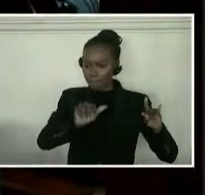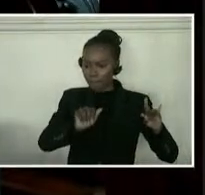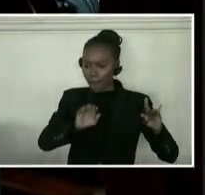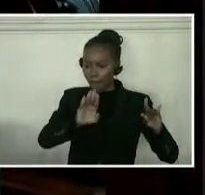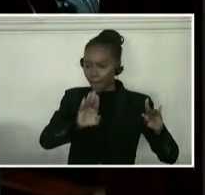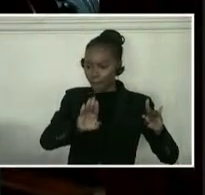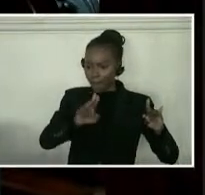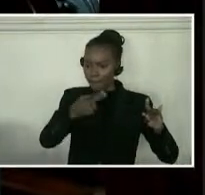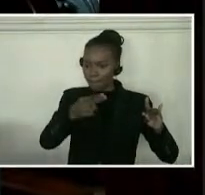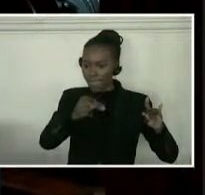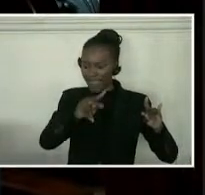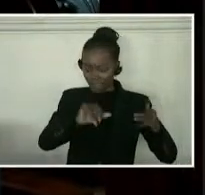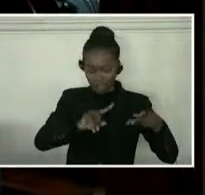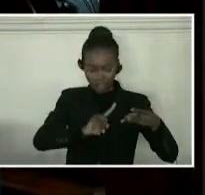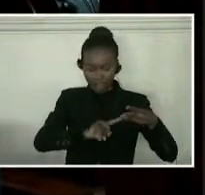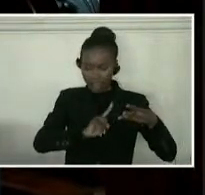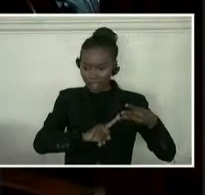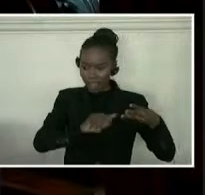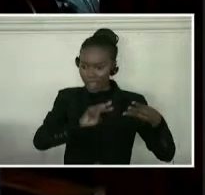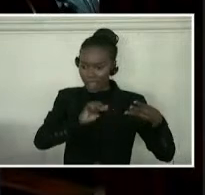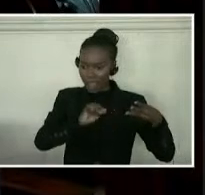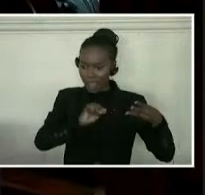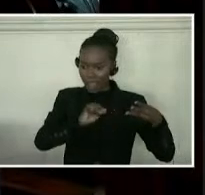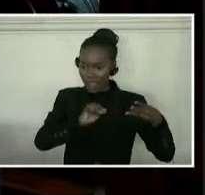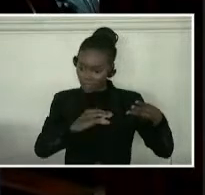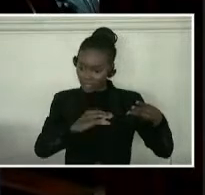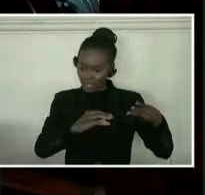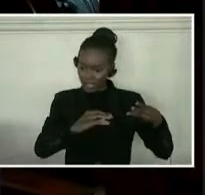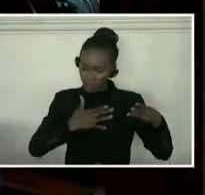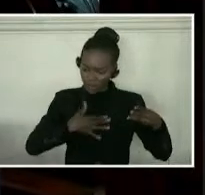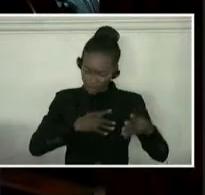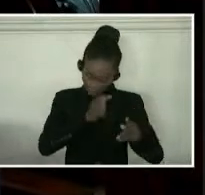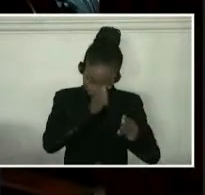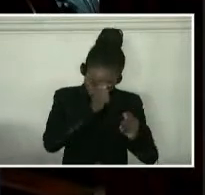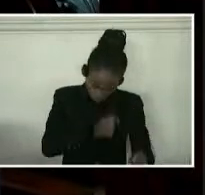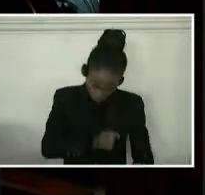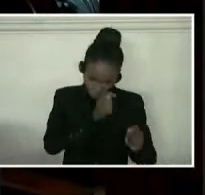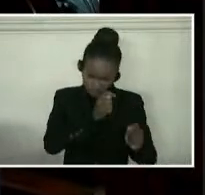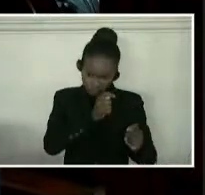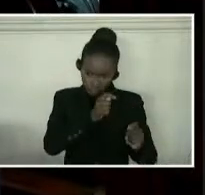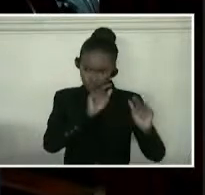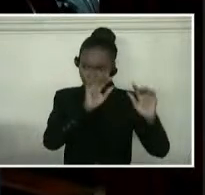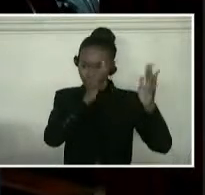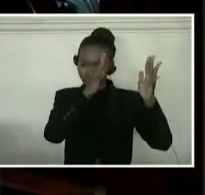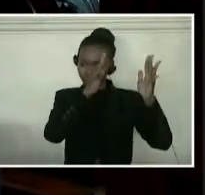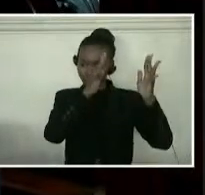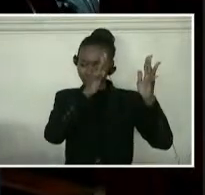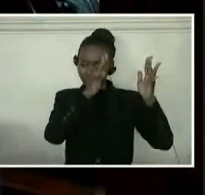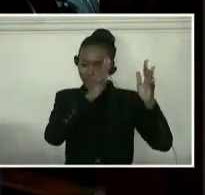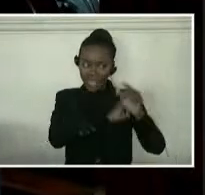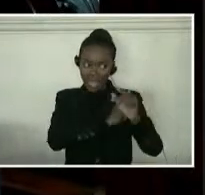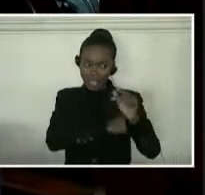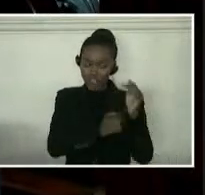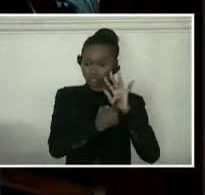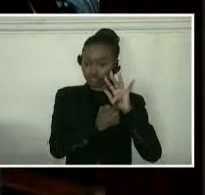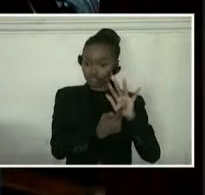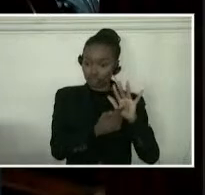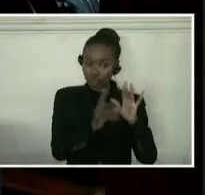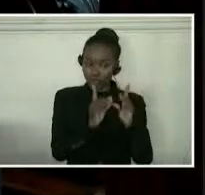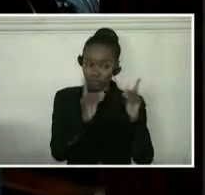we want to salute you the energy you shown in this department we wish